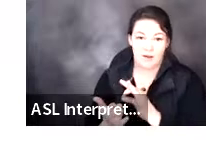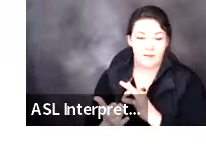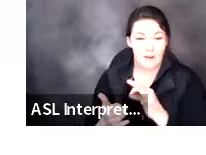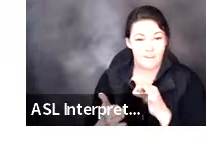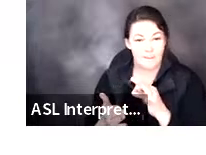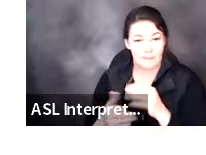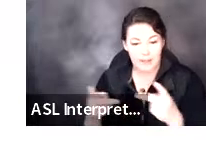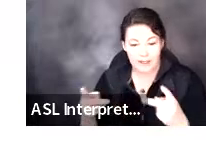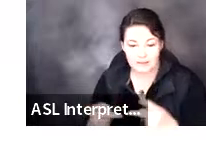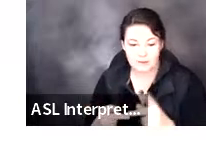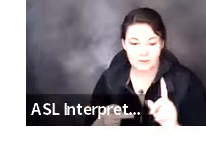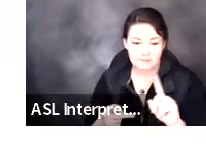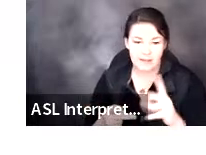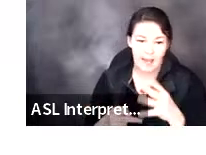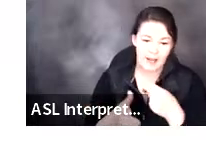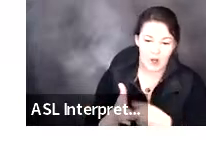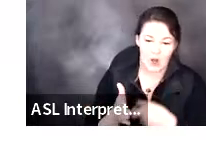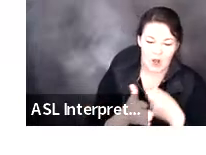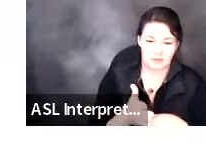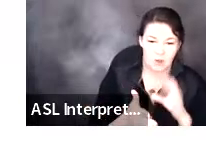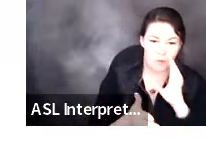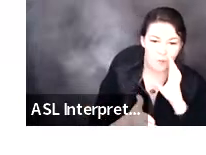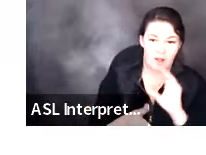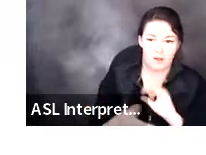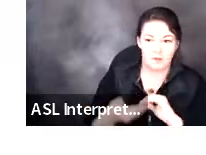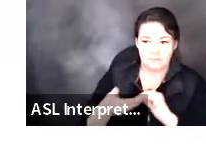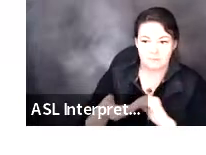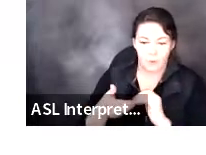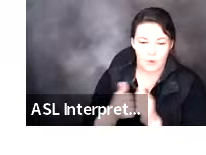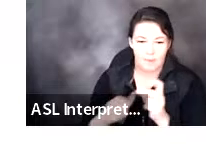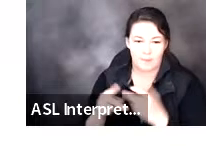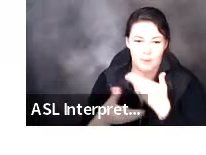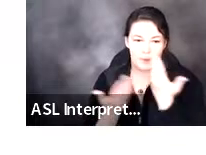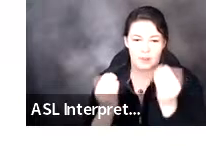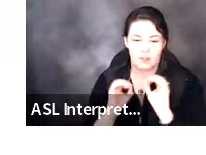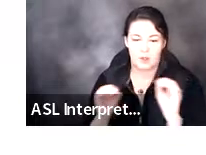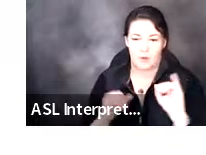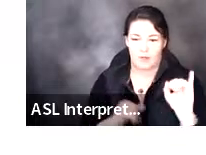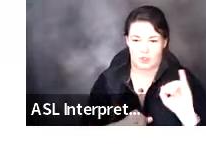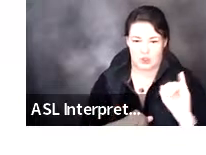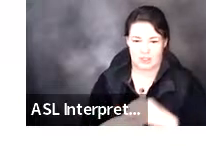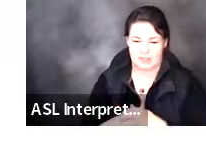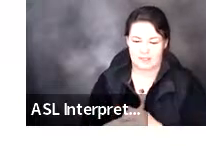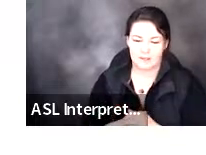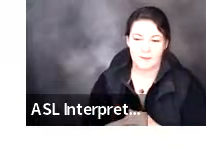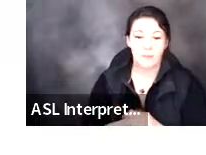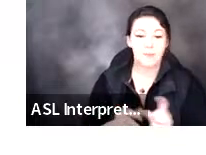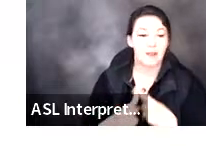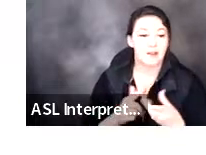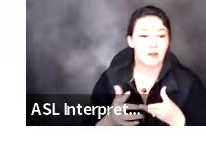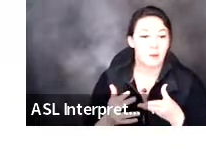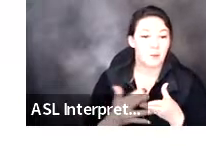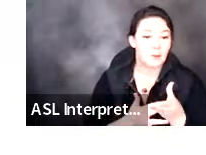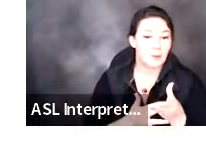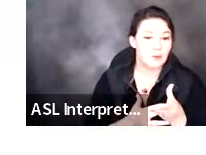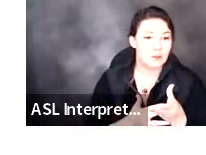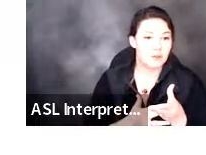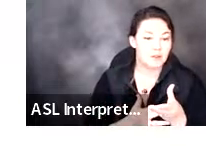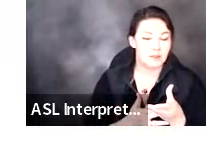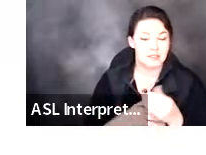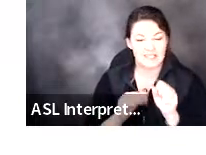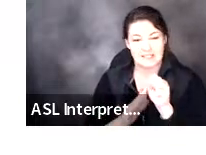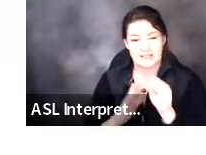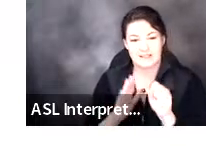and those that will work with people that do not have insurance. And then through,